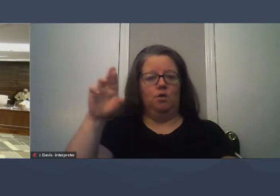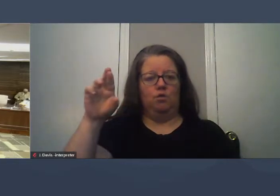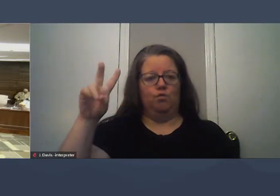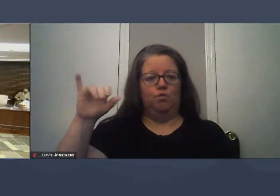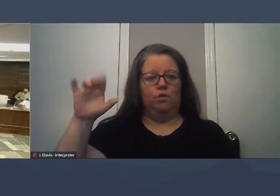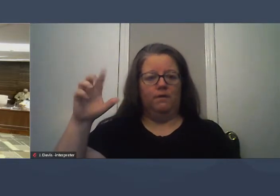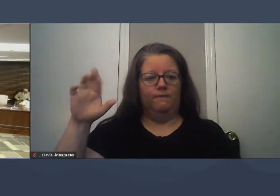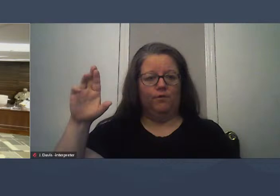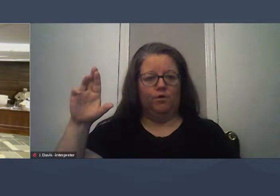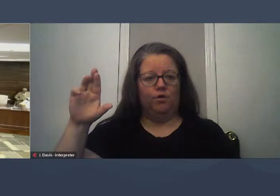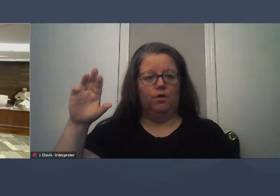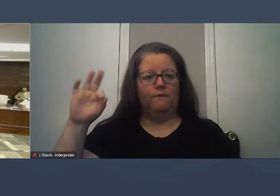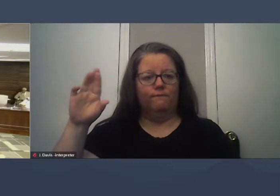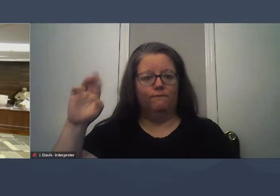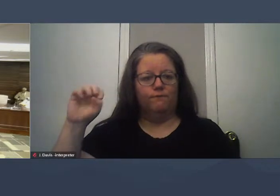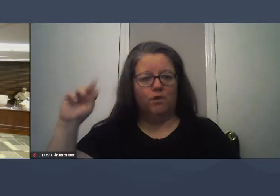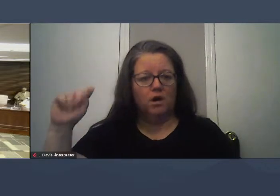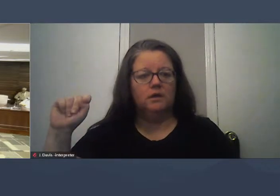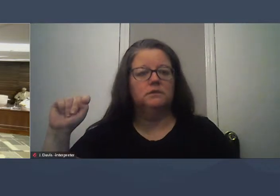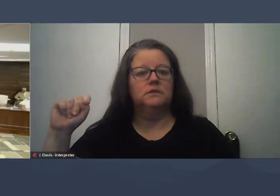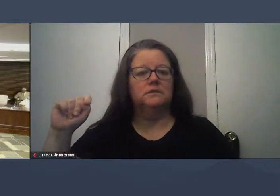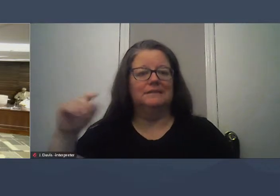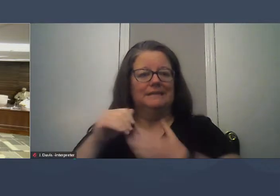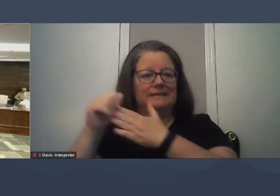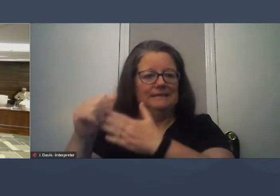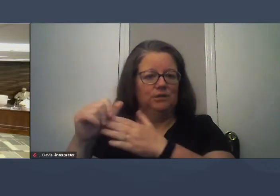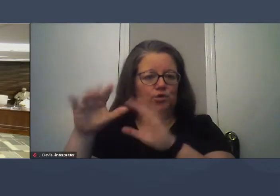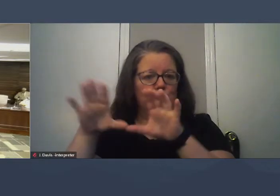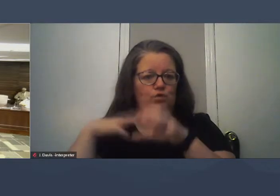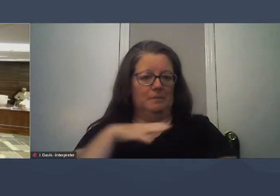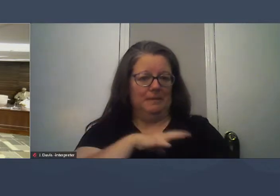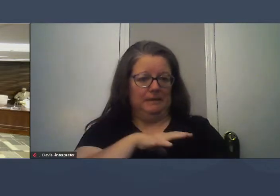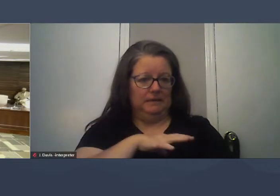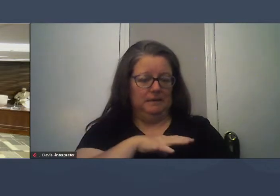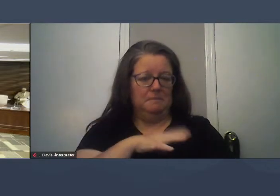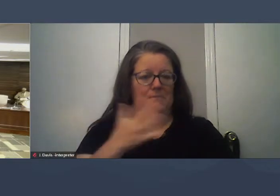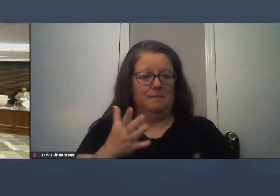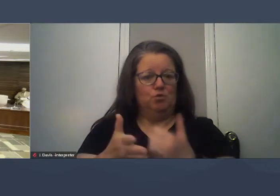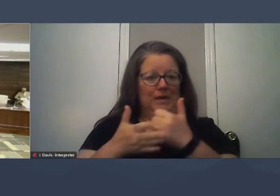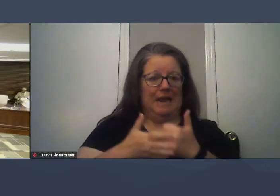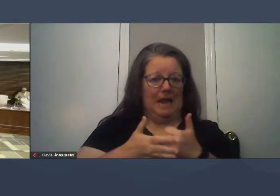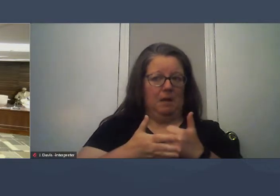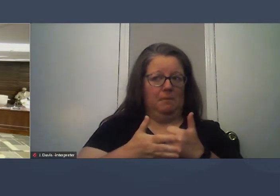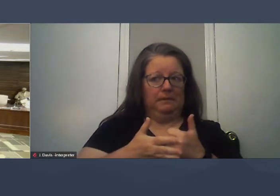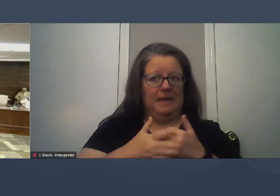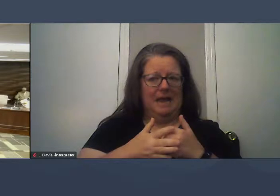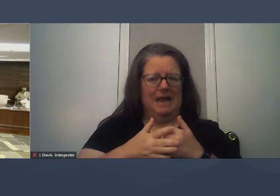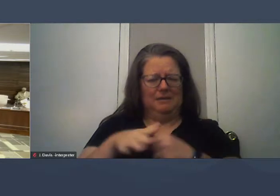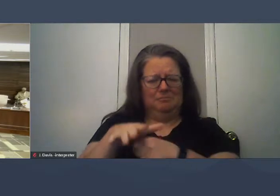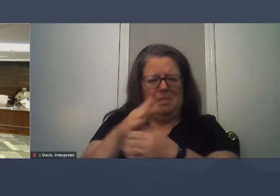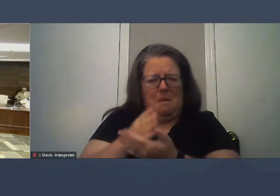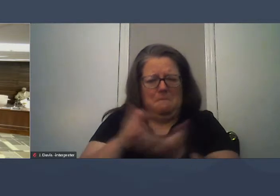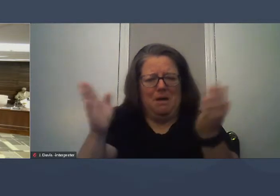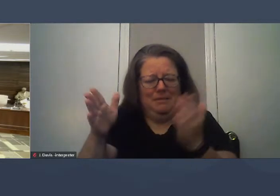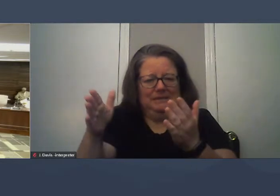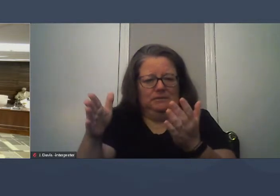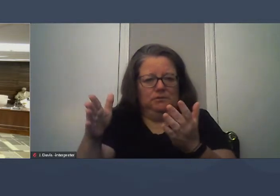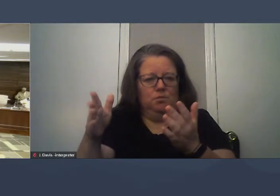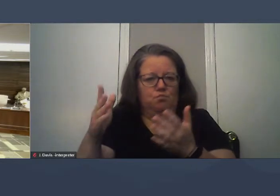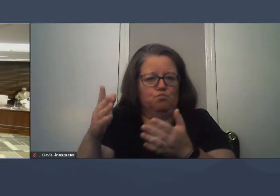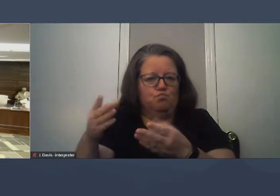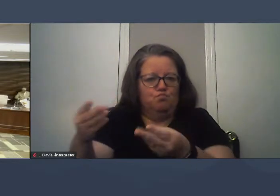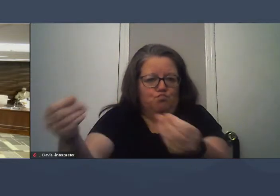Mr. Wade, you probably can help me with this as far as the domain of public properties rested